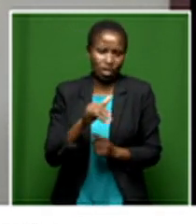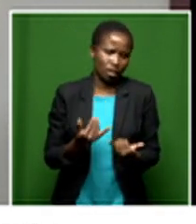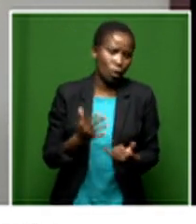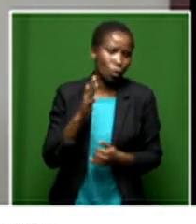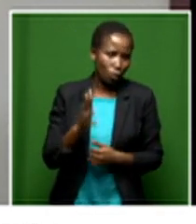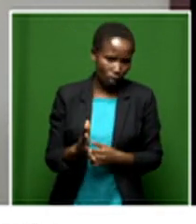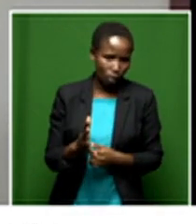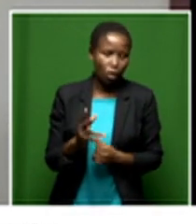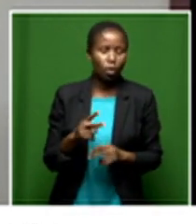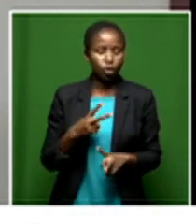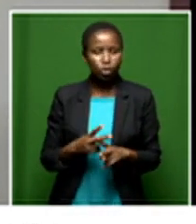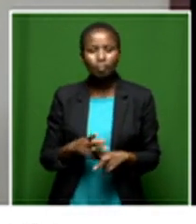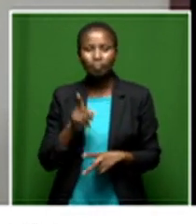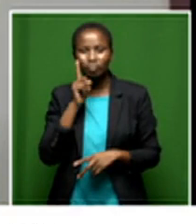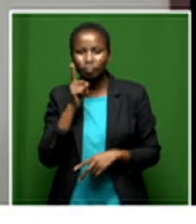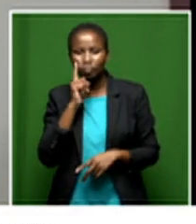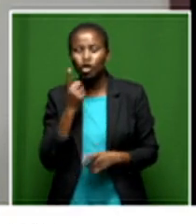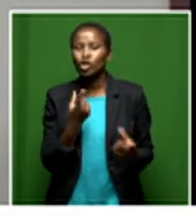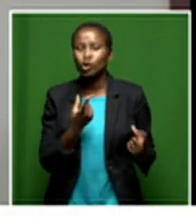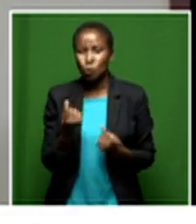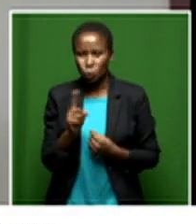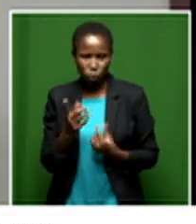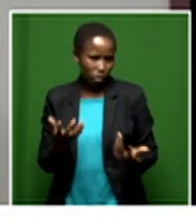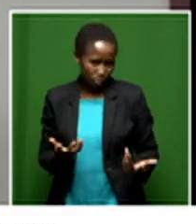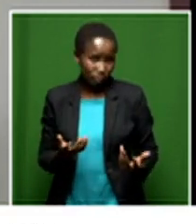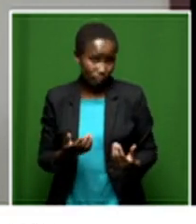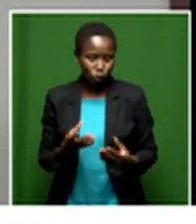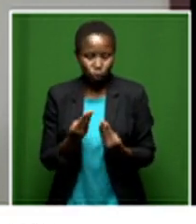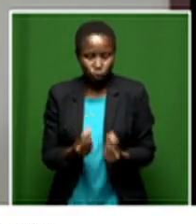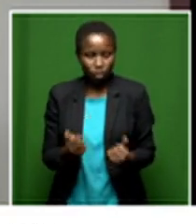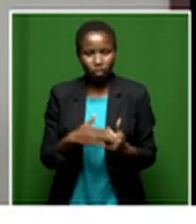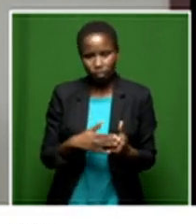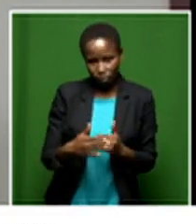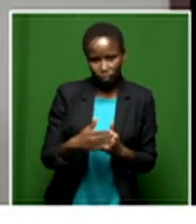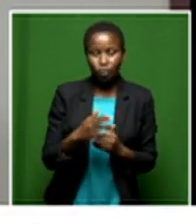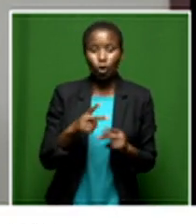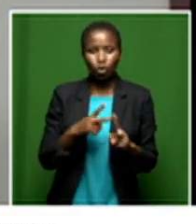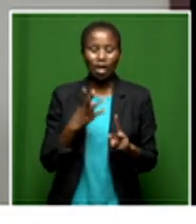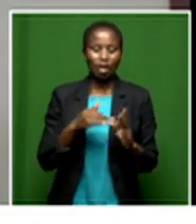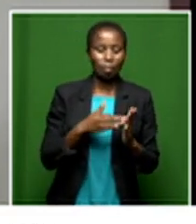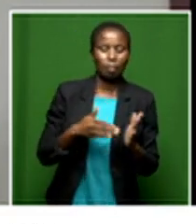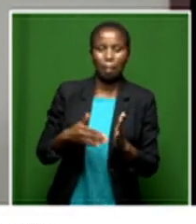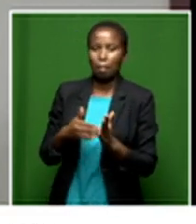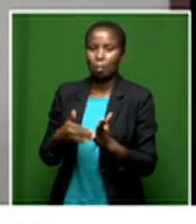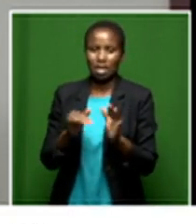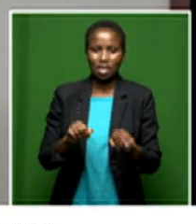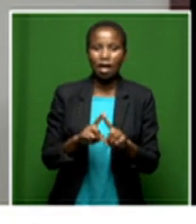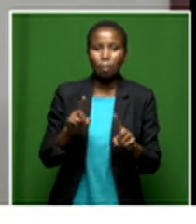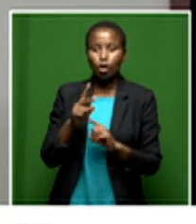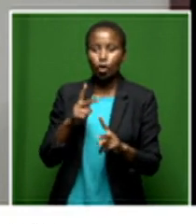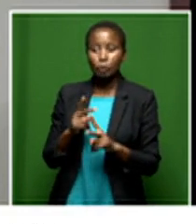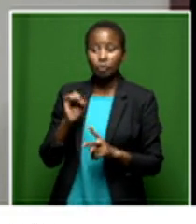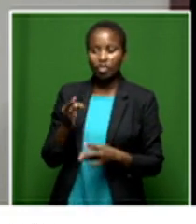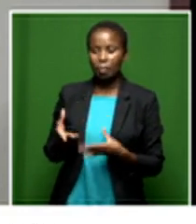discussing particularly what to do with whatever is on the floor, all the backlog that's there, but also the new mail that's coming in.